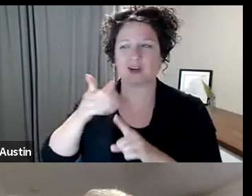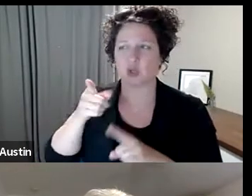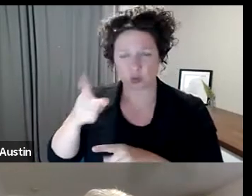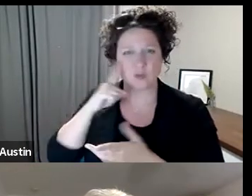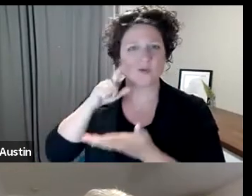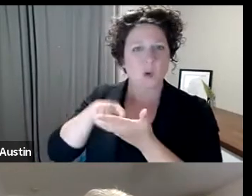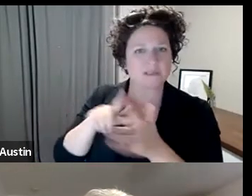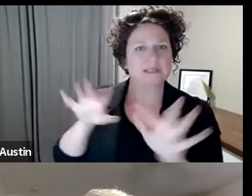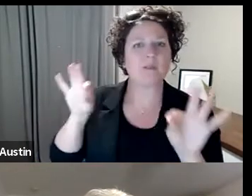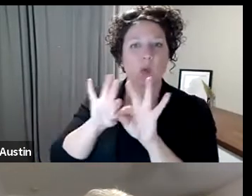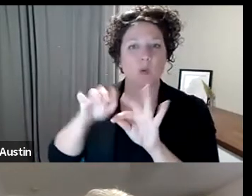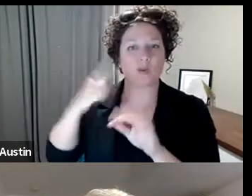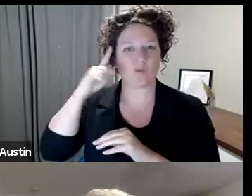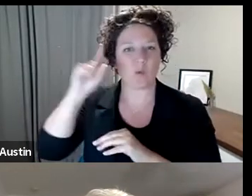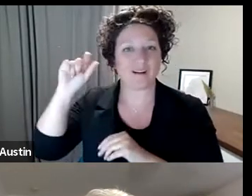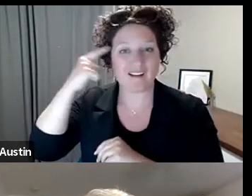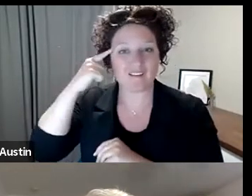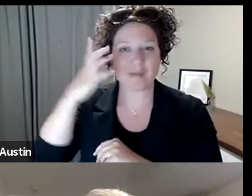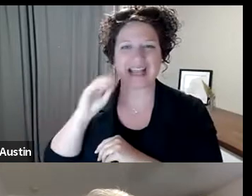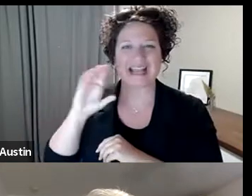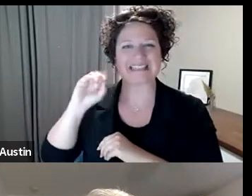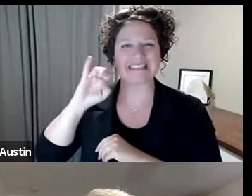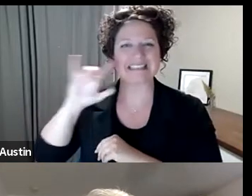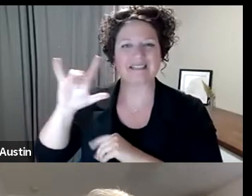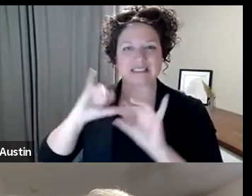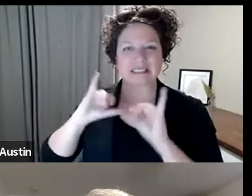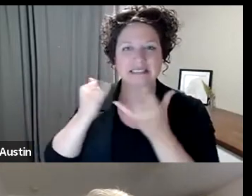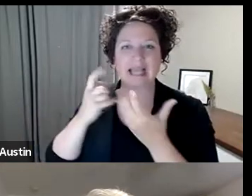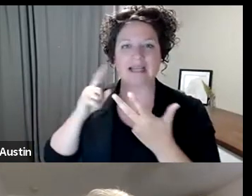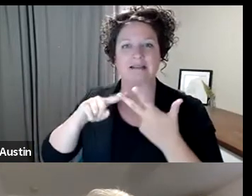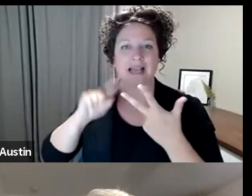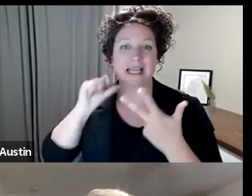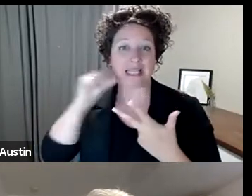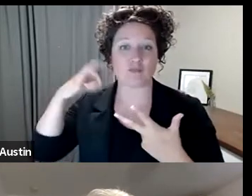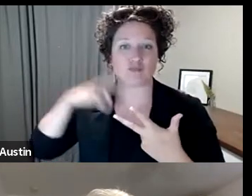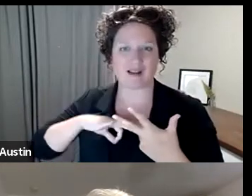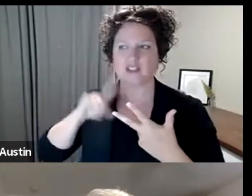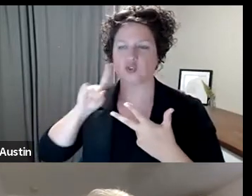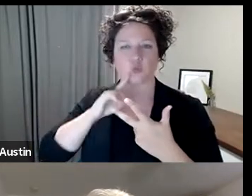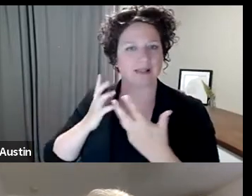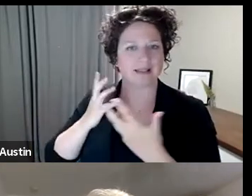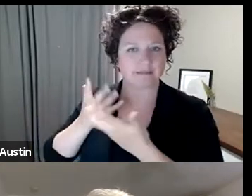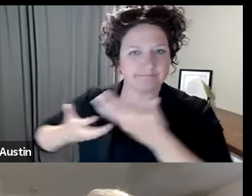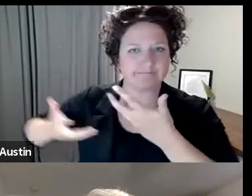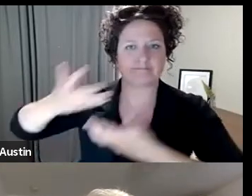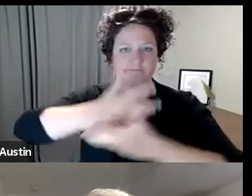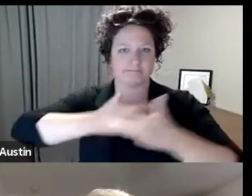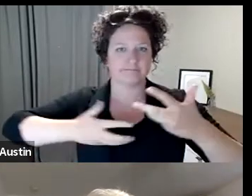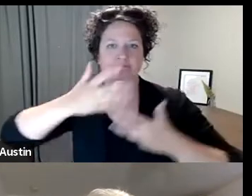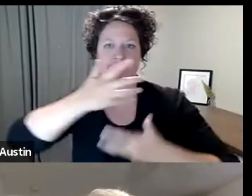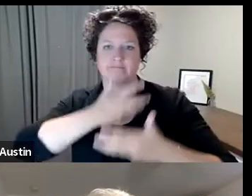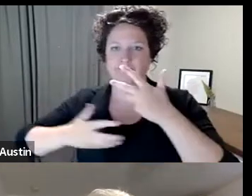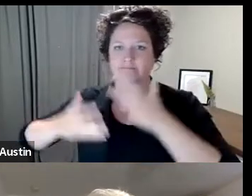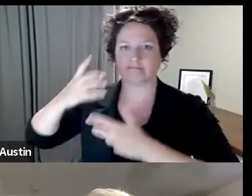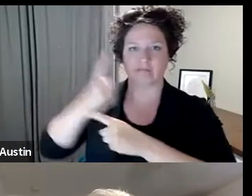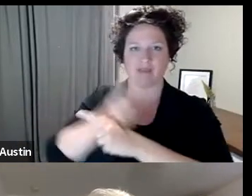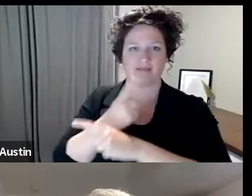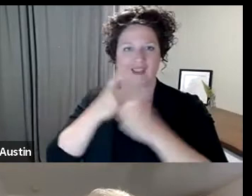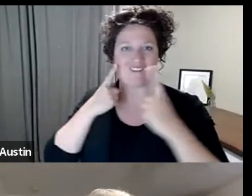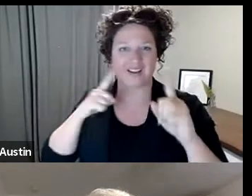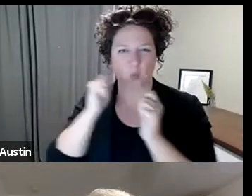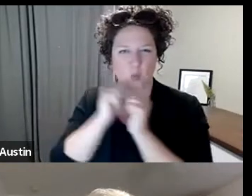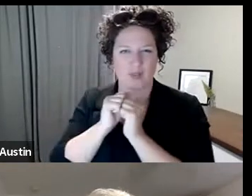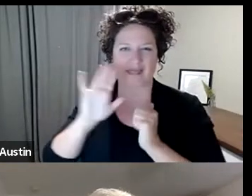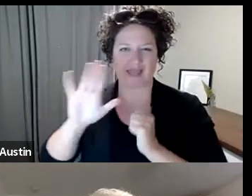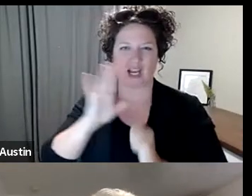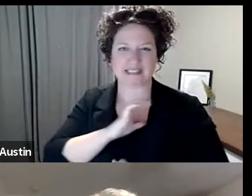important it is for government, civic society, and nonprofits to interface effectively with their citizens and audiences. So how